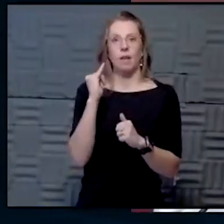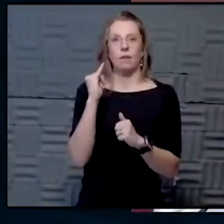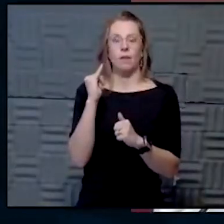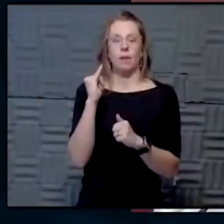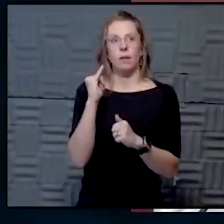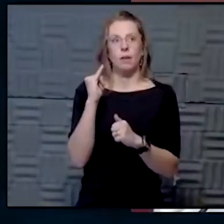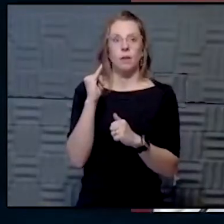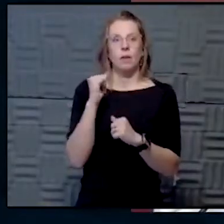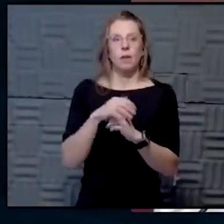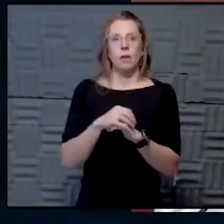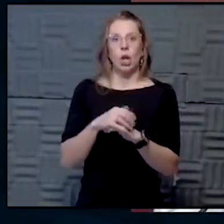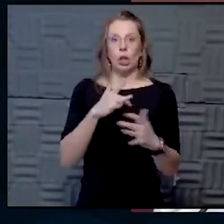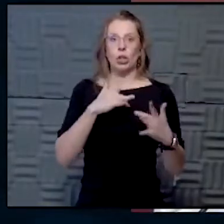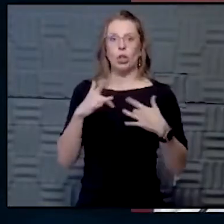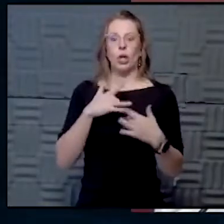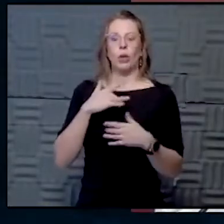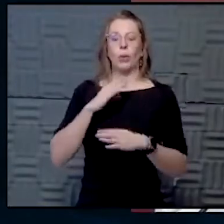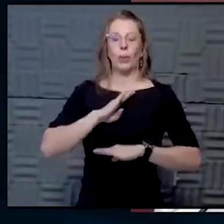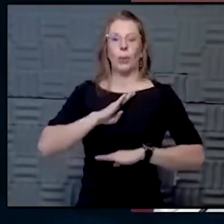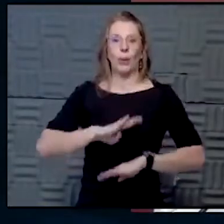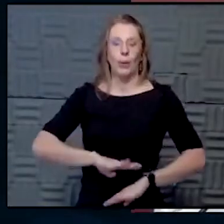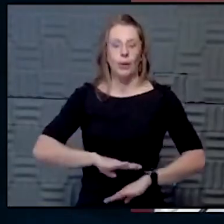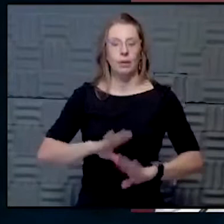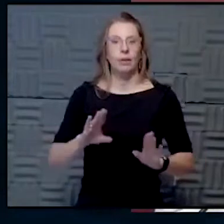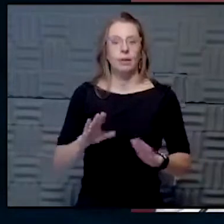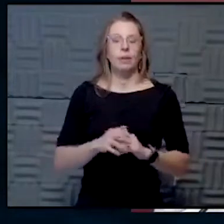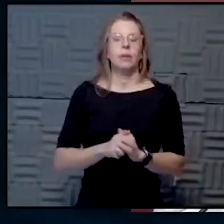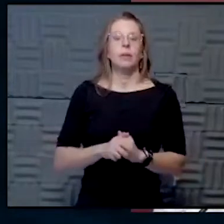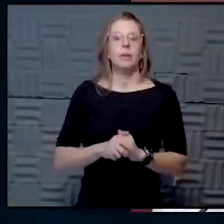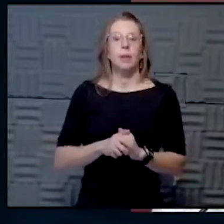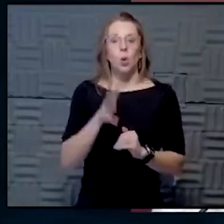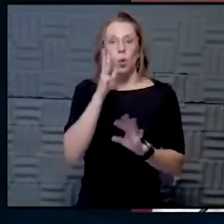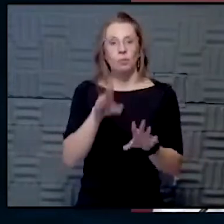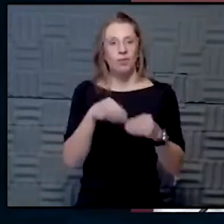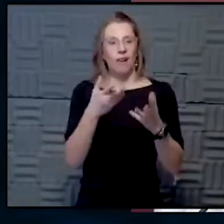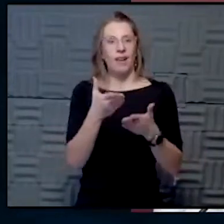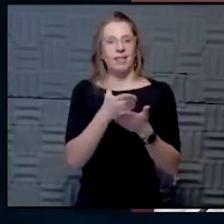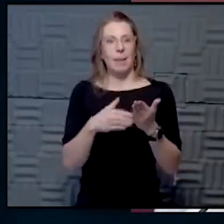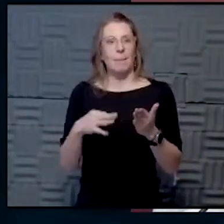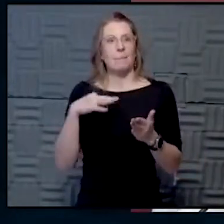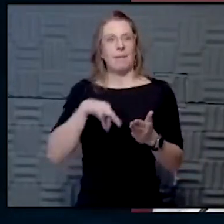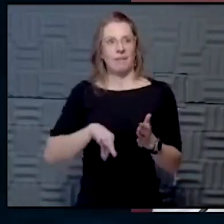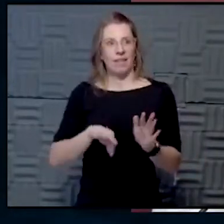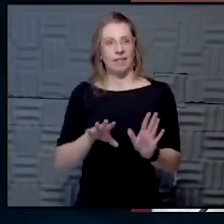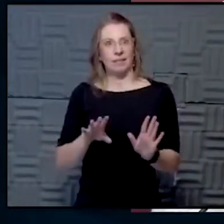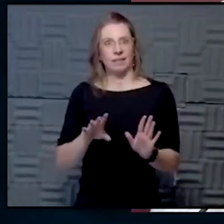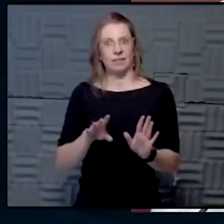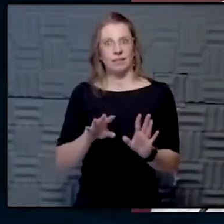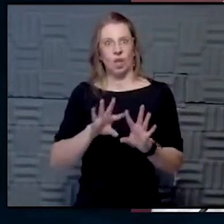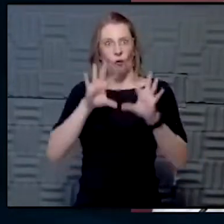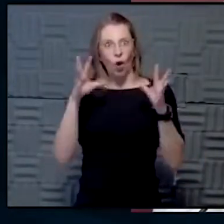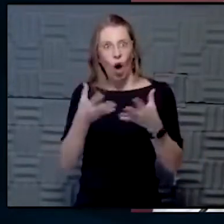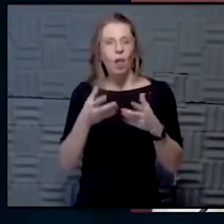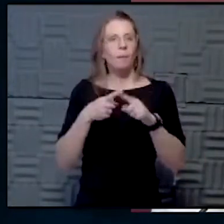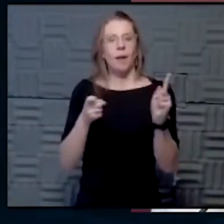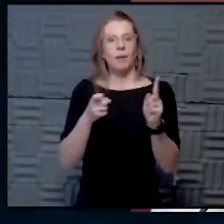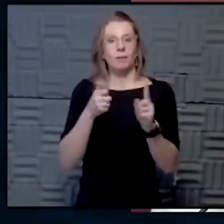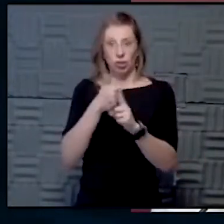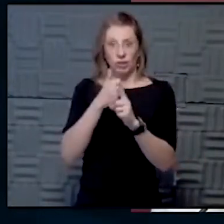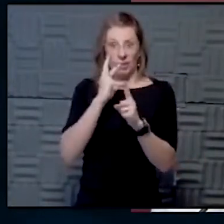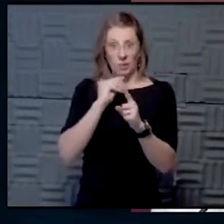source of concern or anxiety in your life, that would provide some benefit in the big picture. Are you seeing that with your